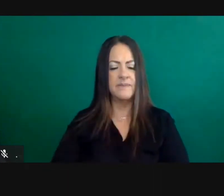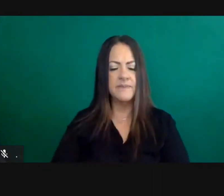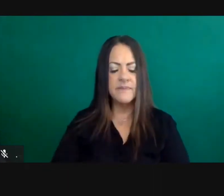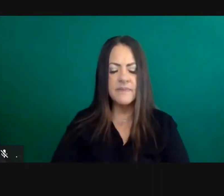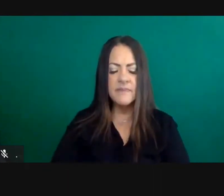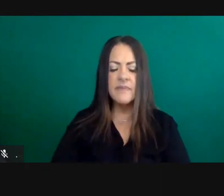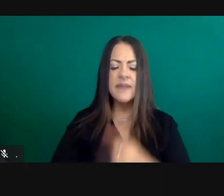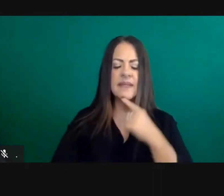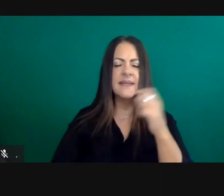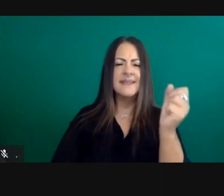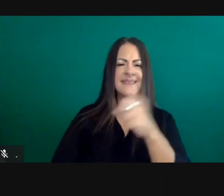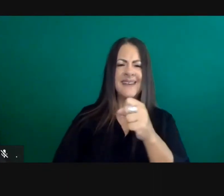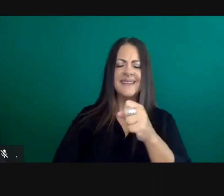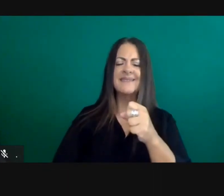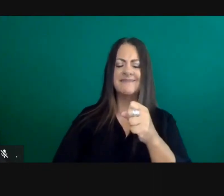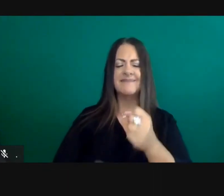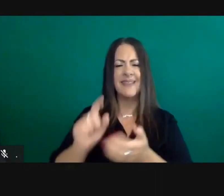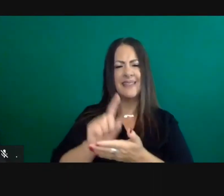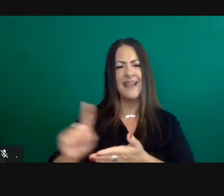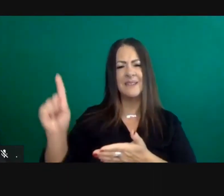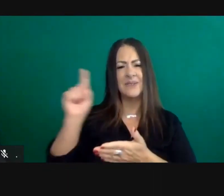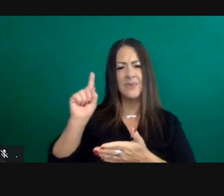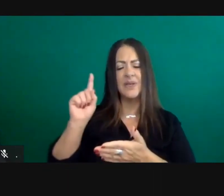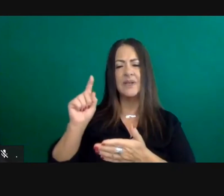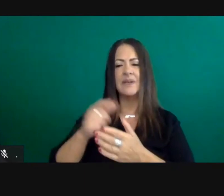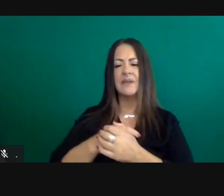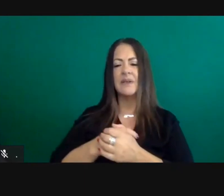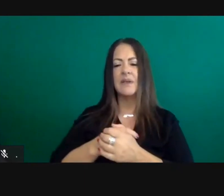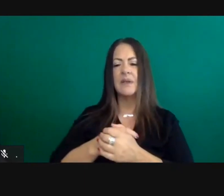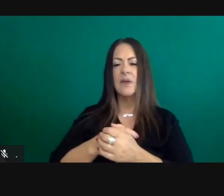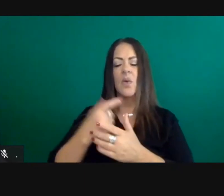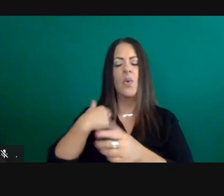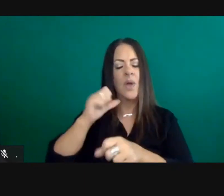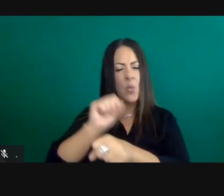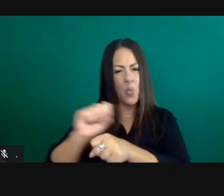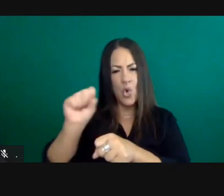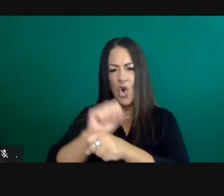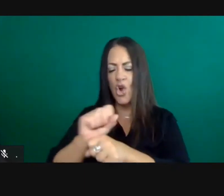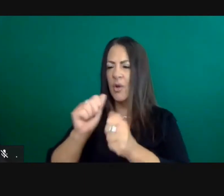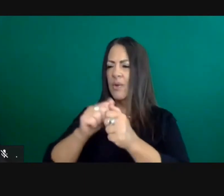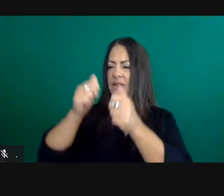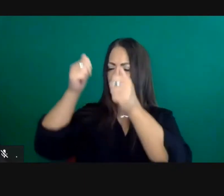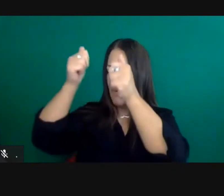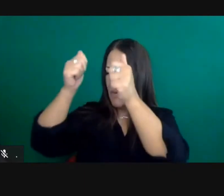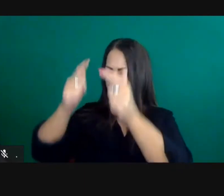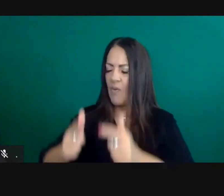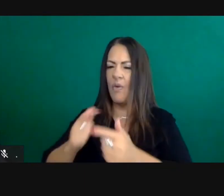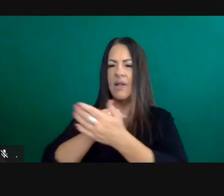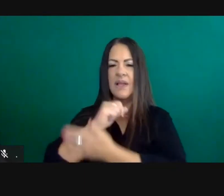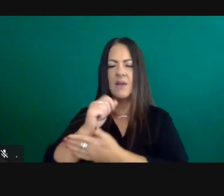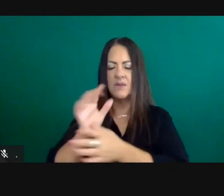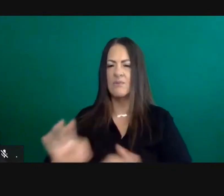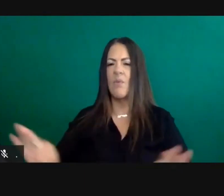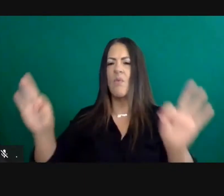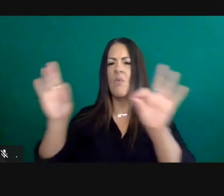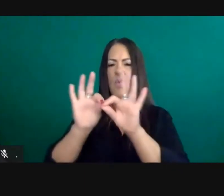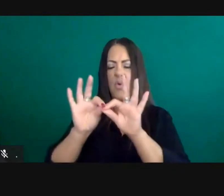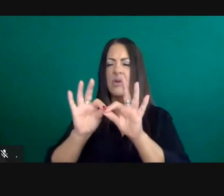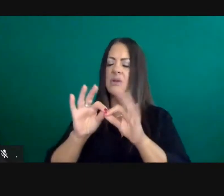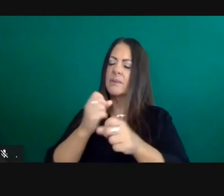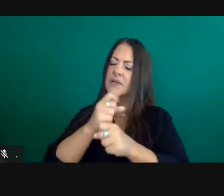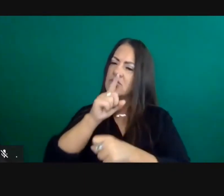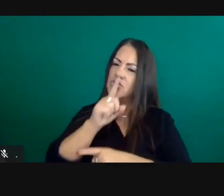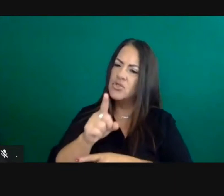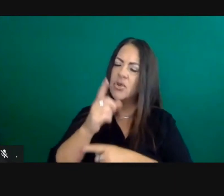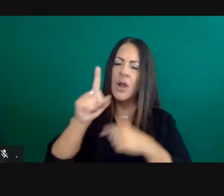week, we continue to work with our counties to get this one right. We believe it's such an important metric, both in the context of COVID